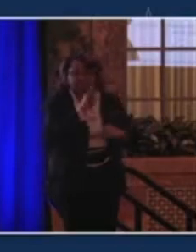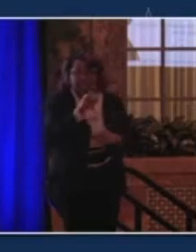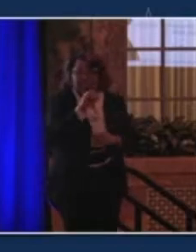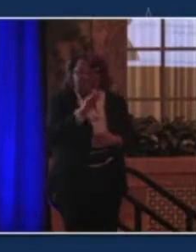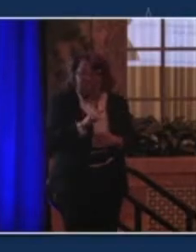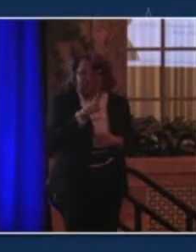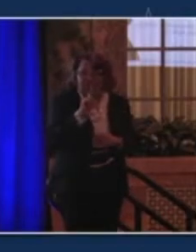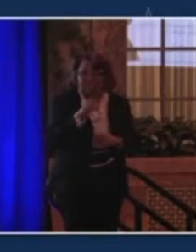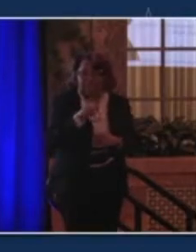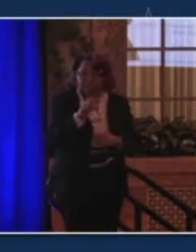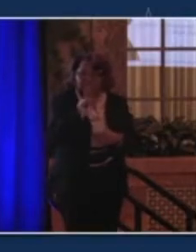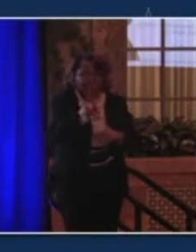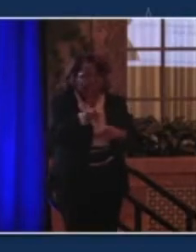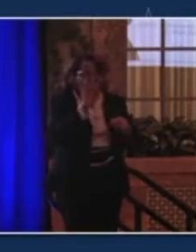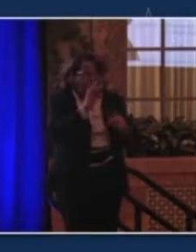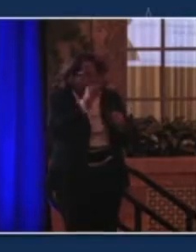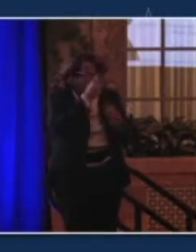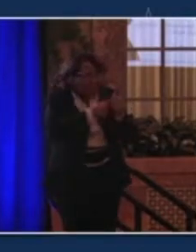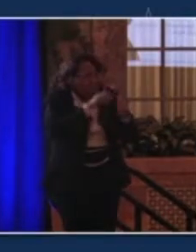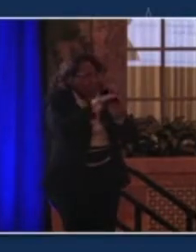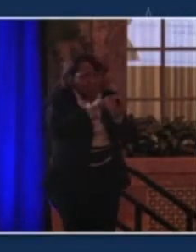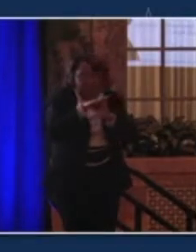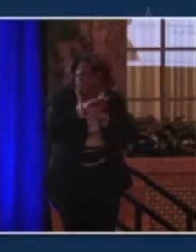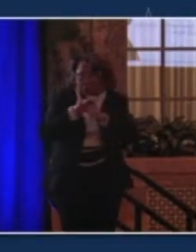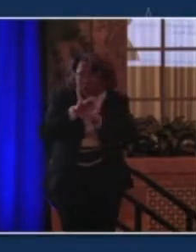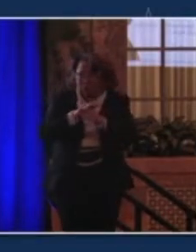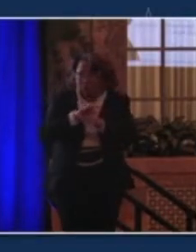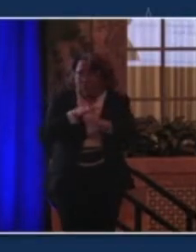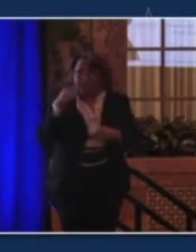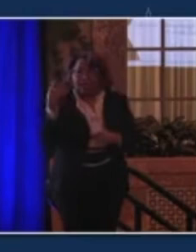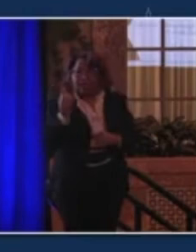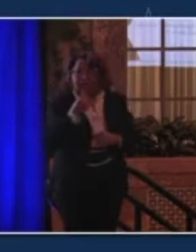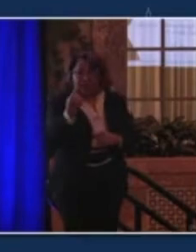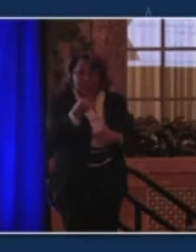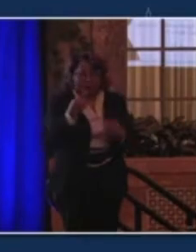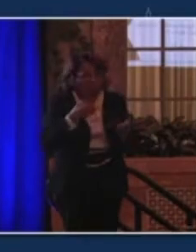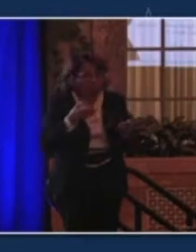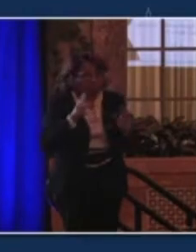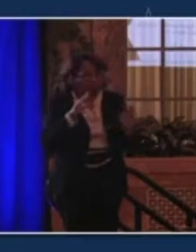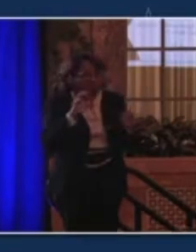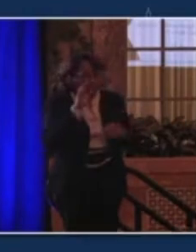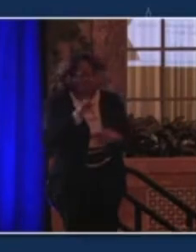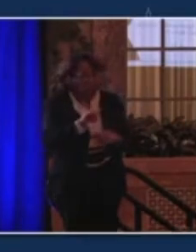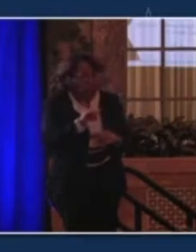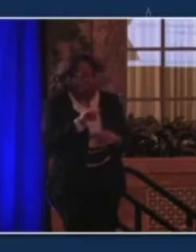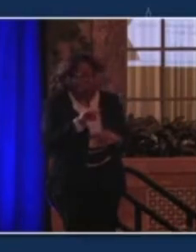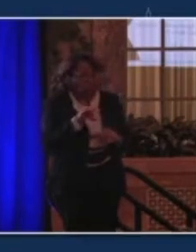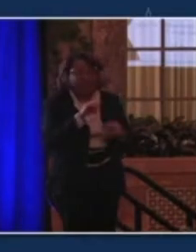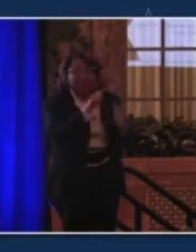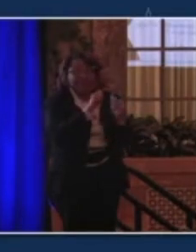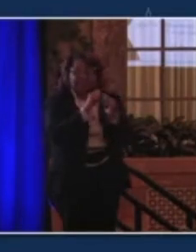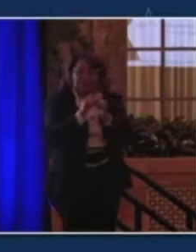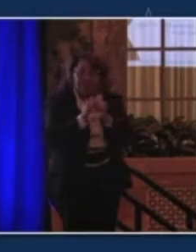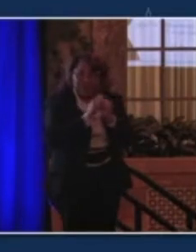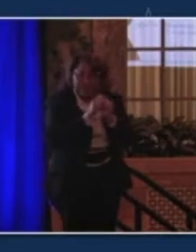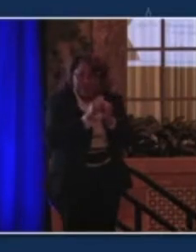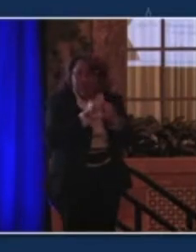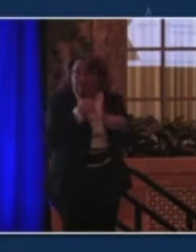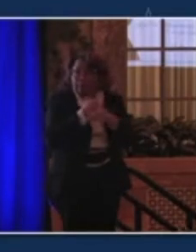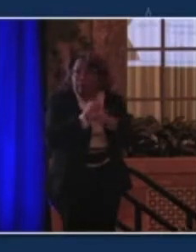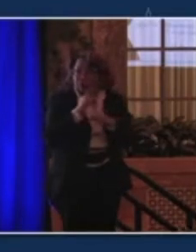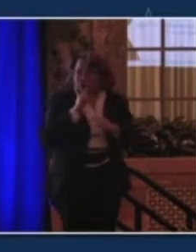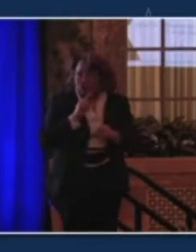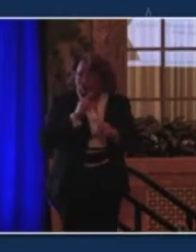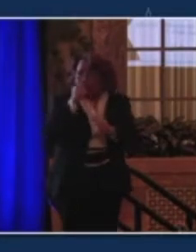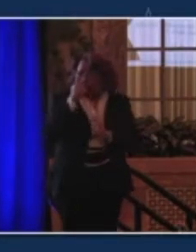bountiful in every neighborhood, then the only way forward is being together and making sure